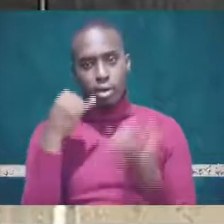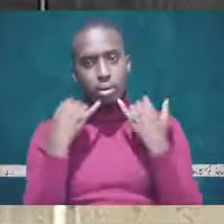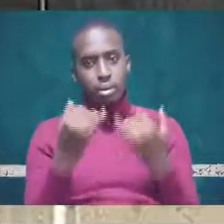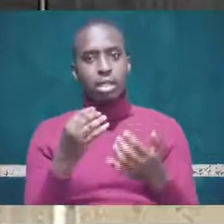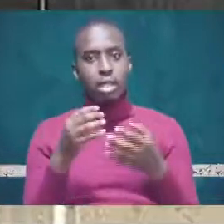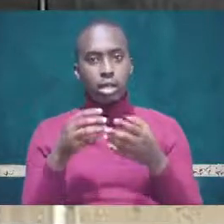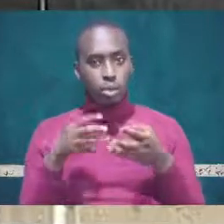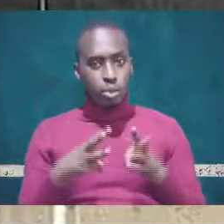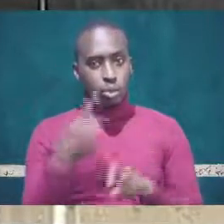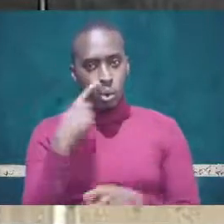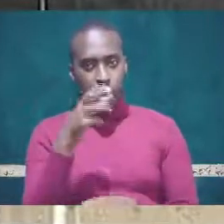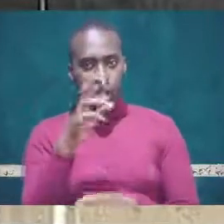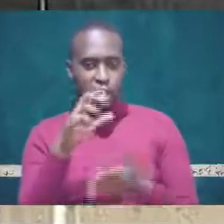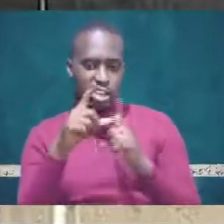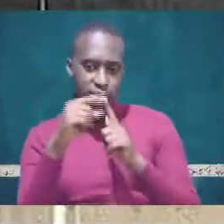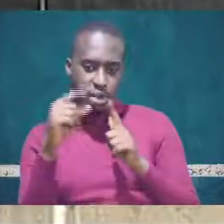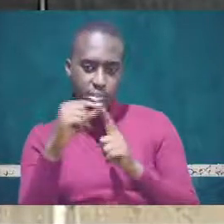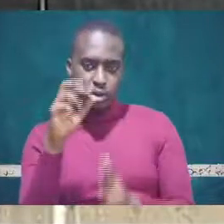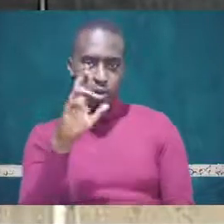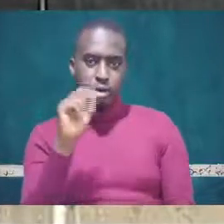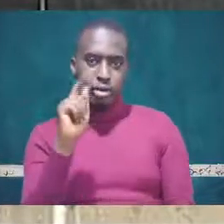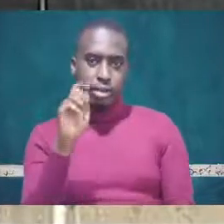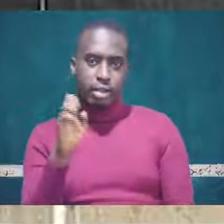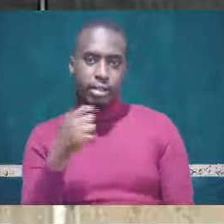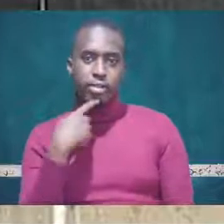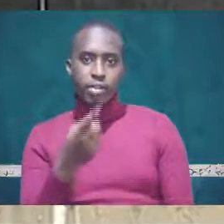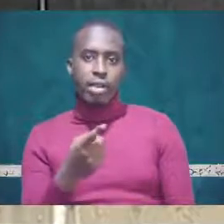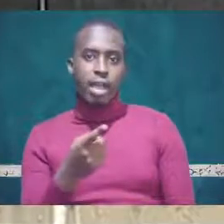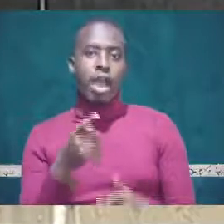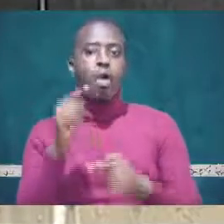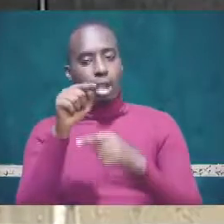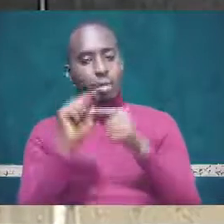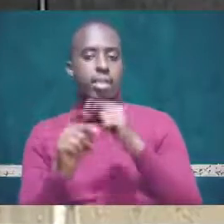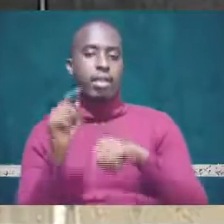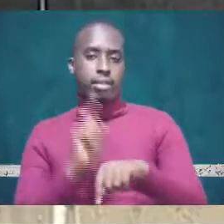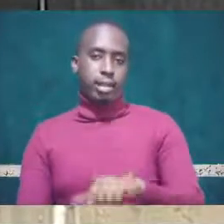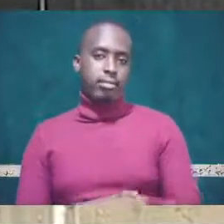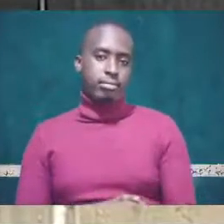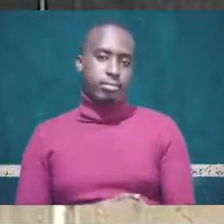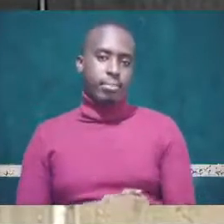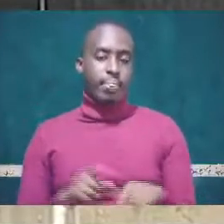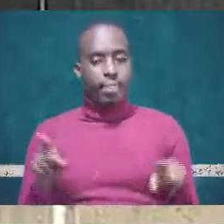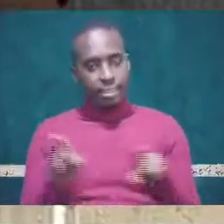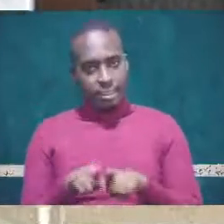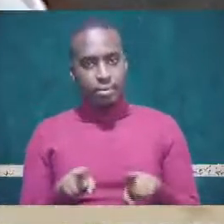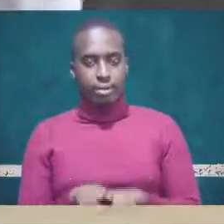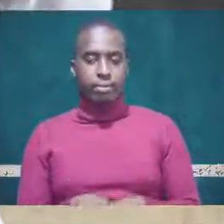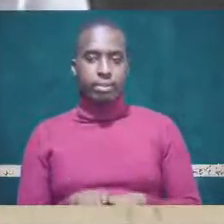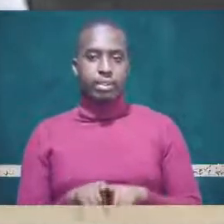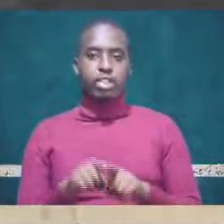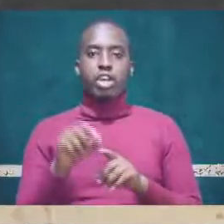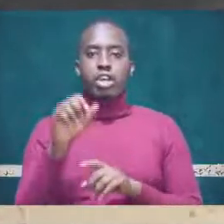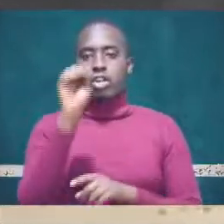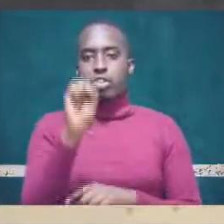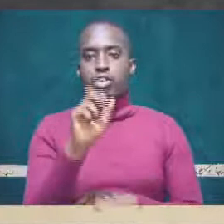moment you see that rate, it means you divide it by what? By time. Just like